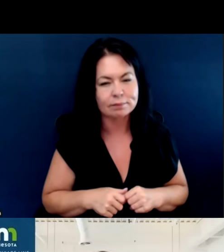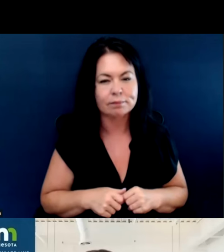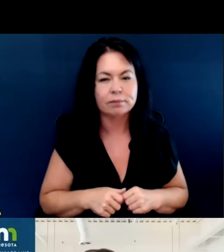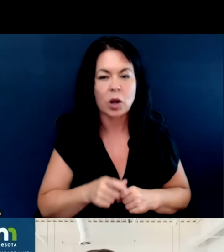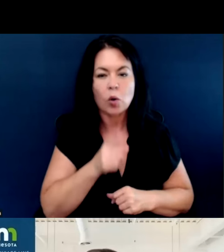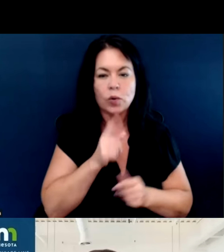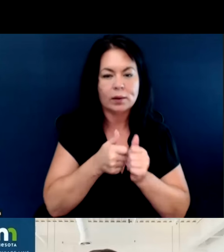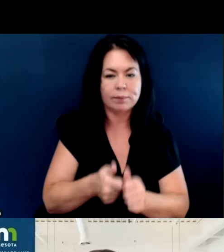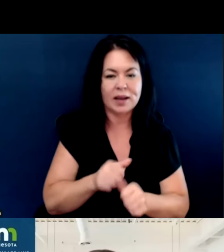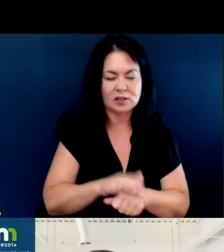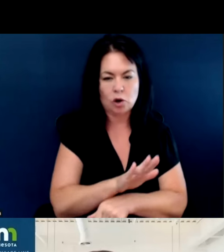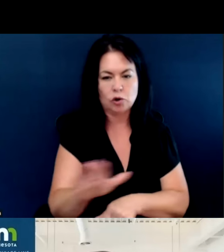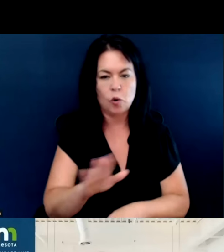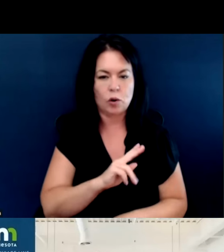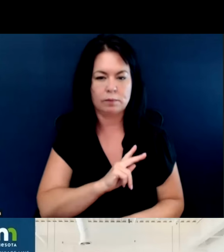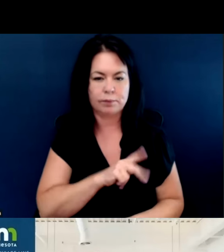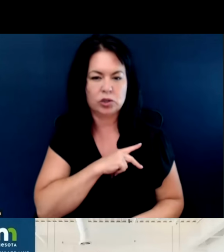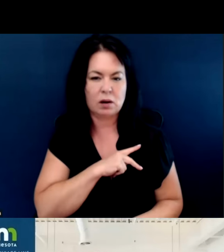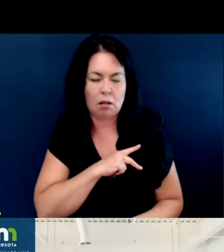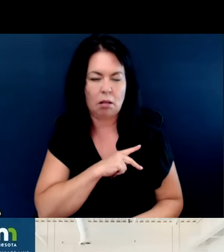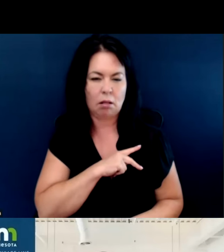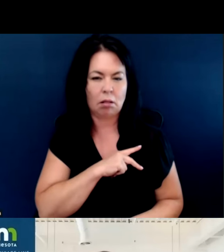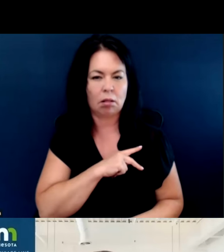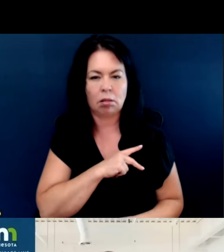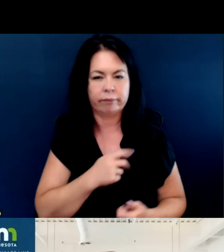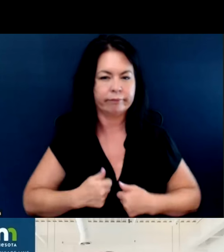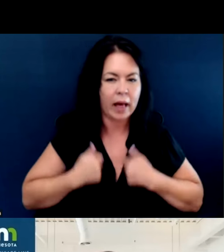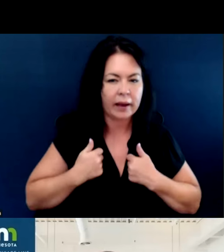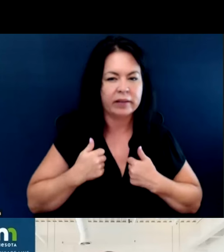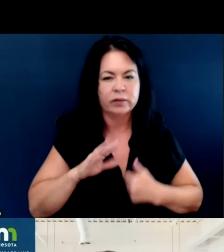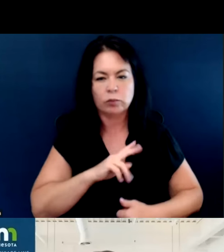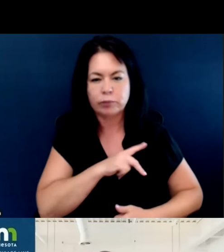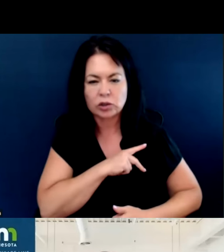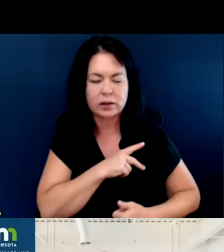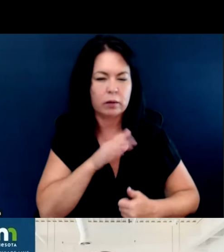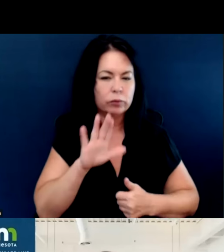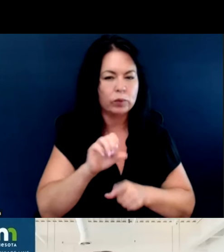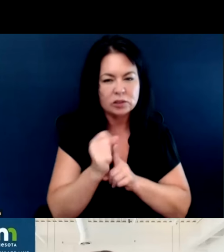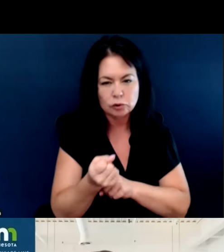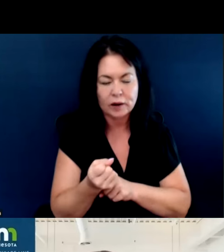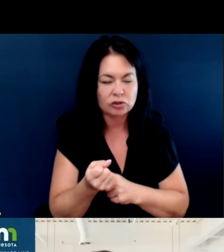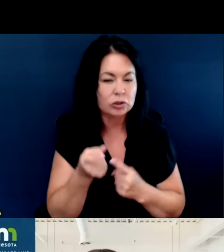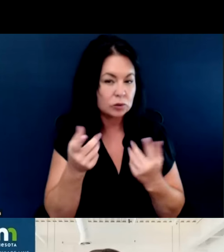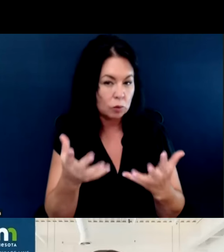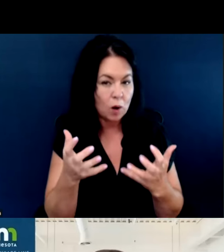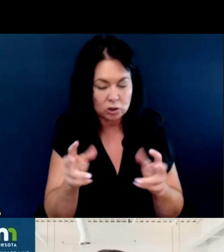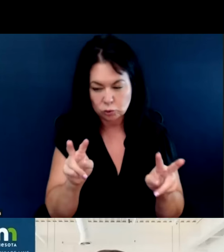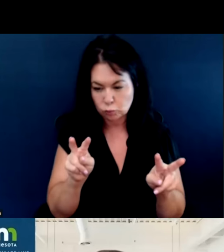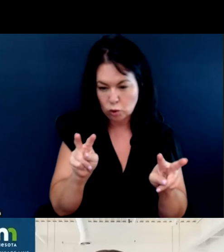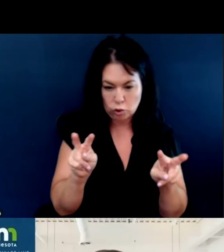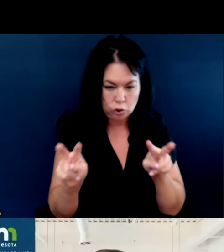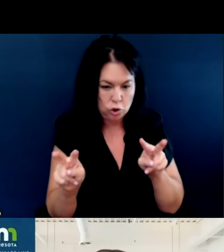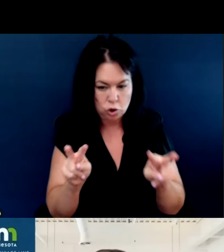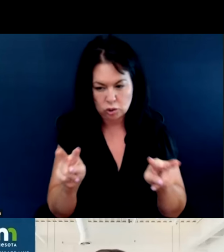your personal situation. And so what you're going to want to do is take a look at these two options and compare